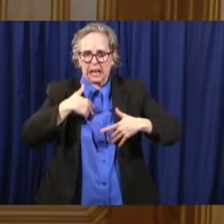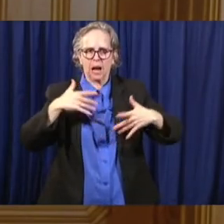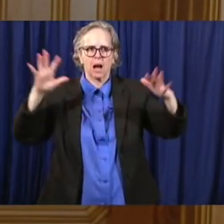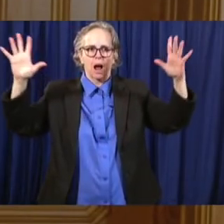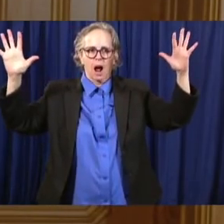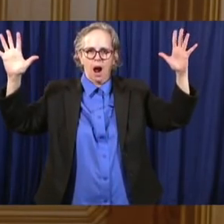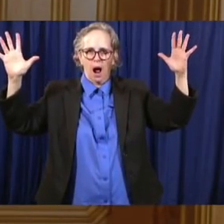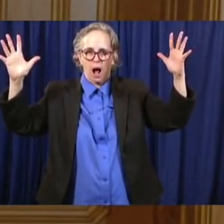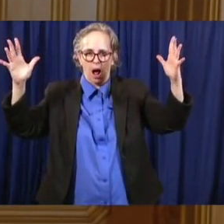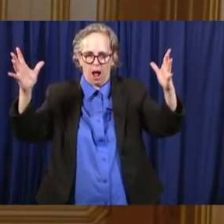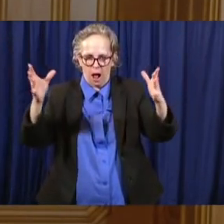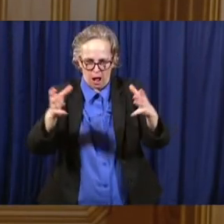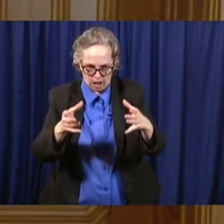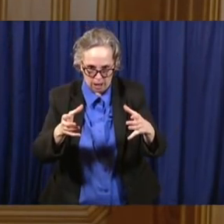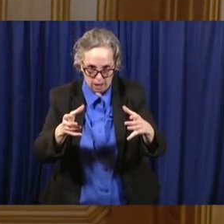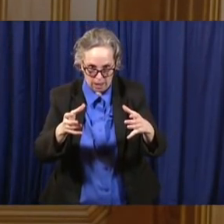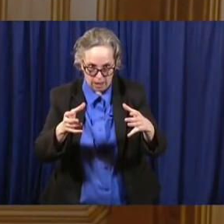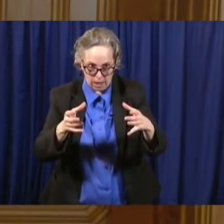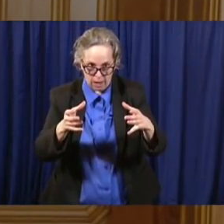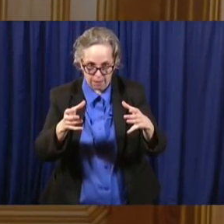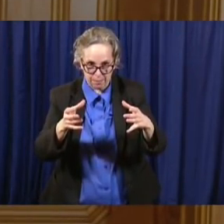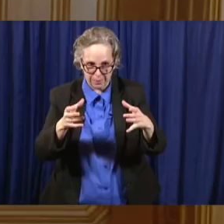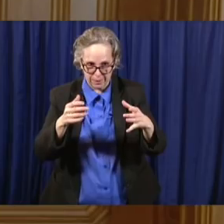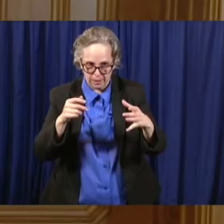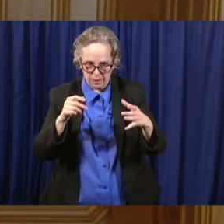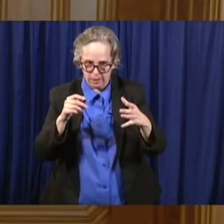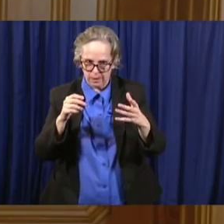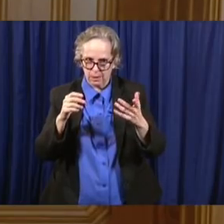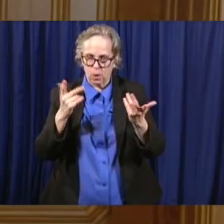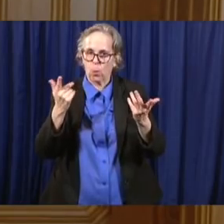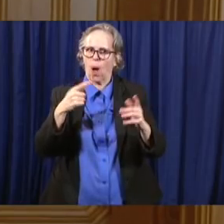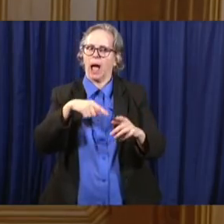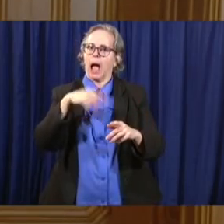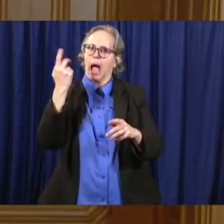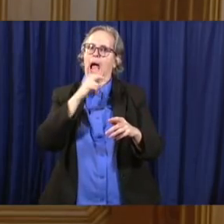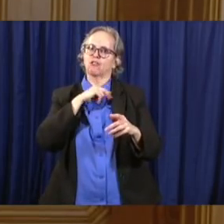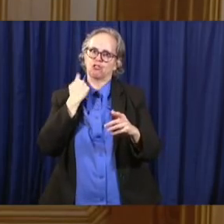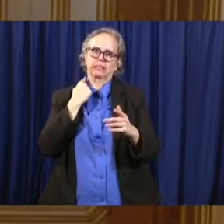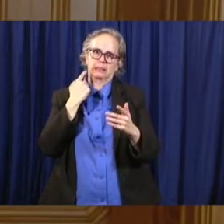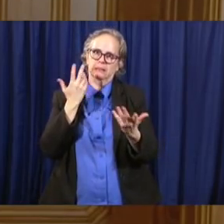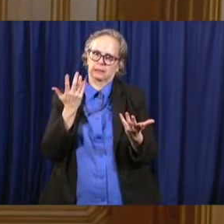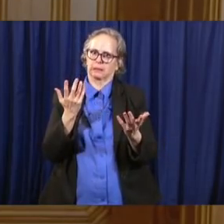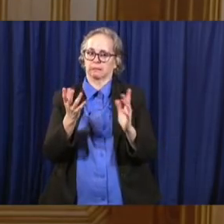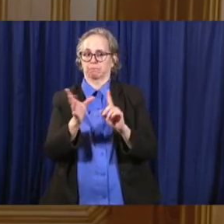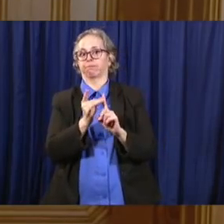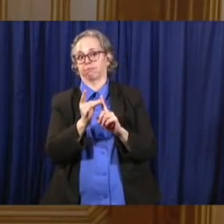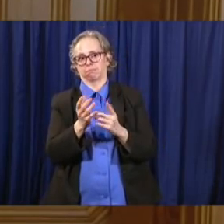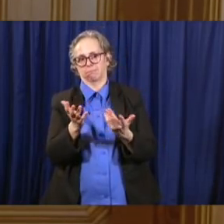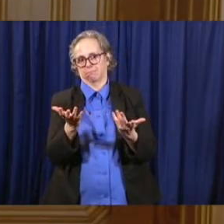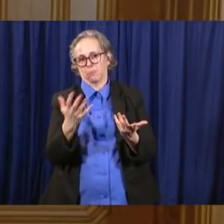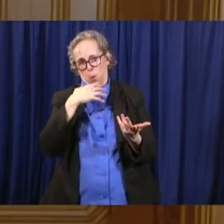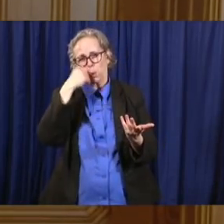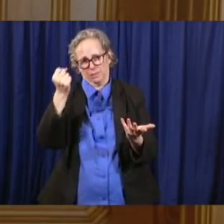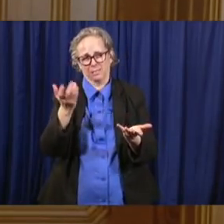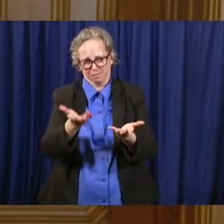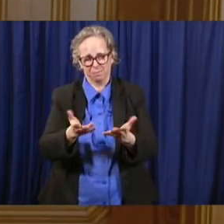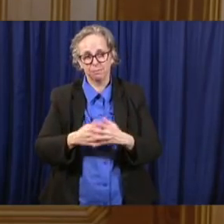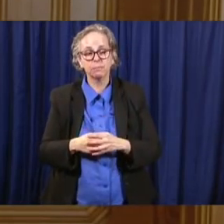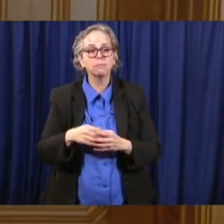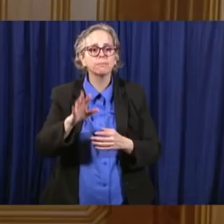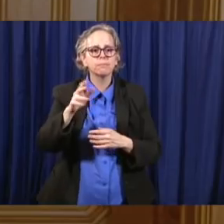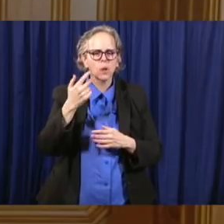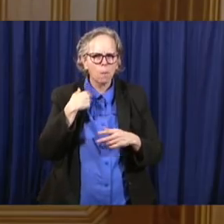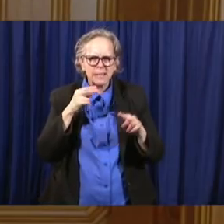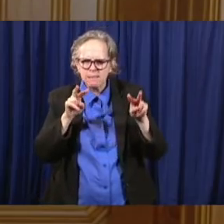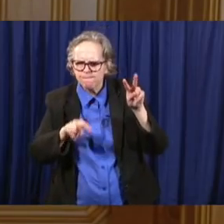That makes them obviously more vulnerable to COVID-19. And we look for those who had served at least